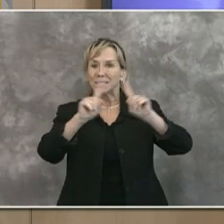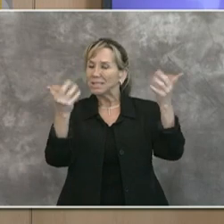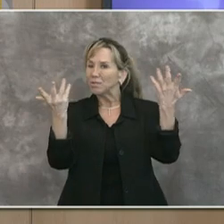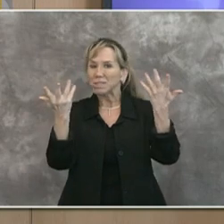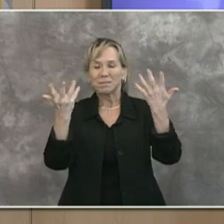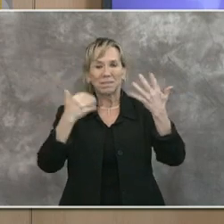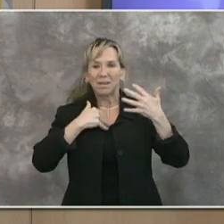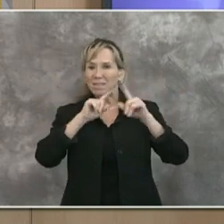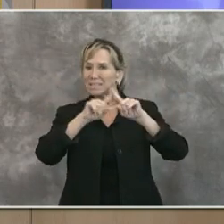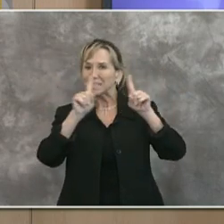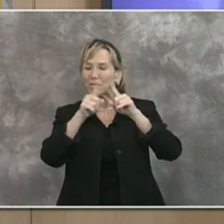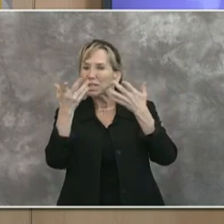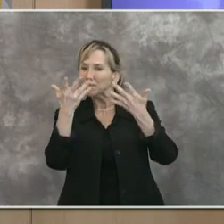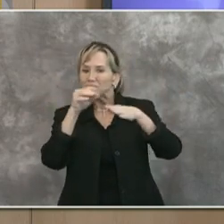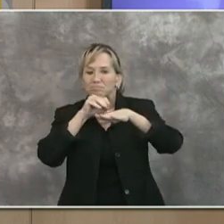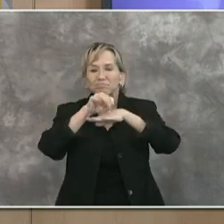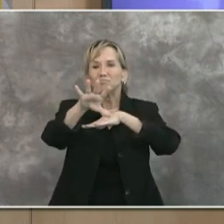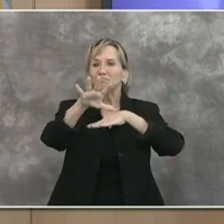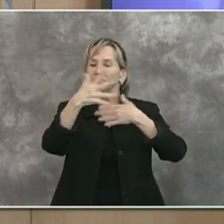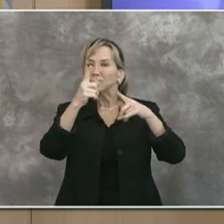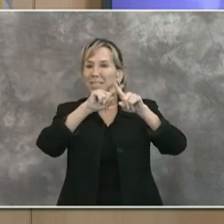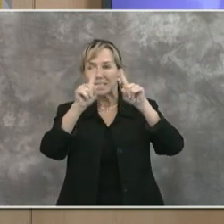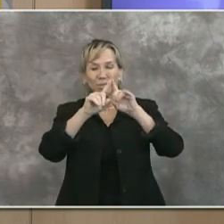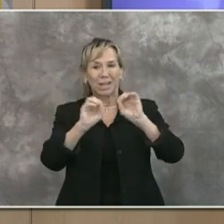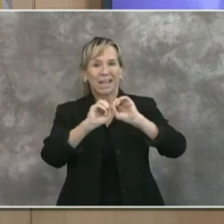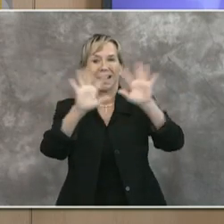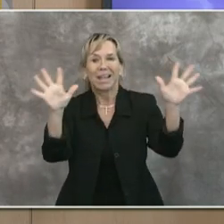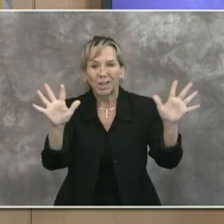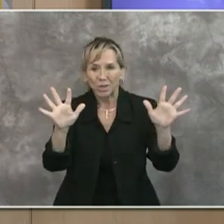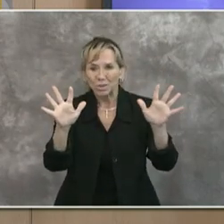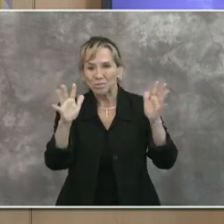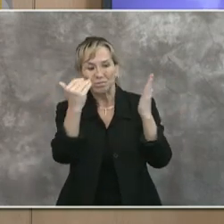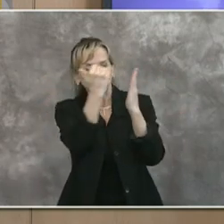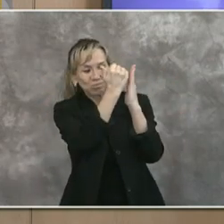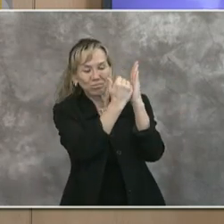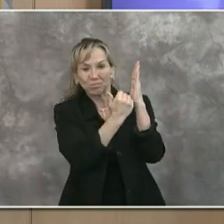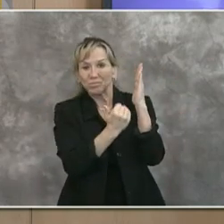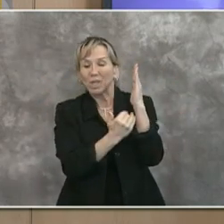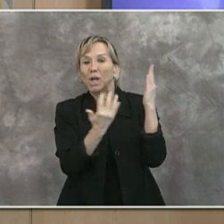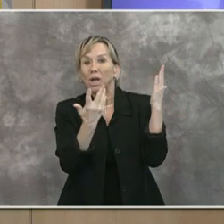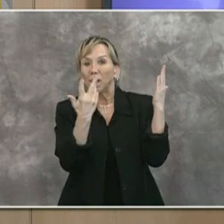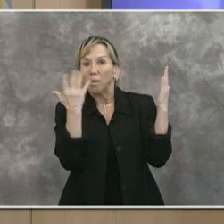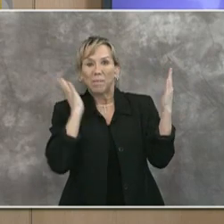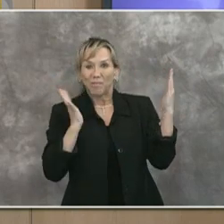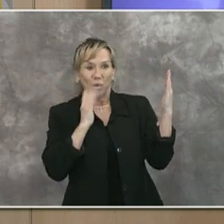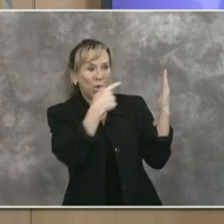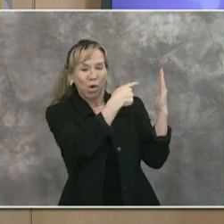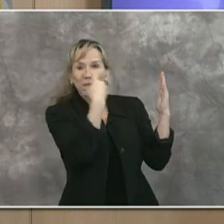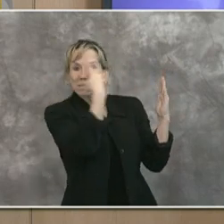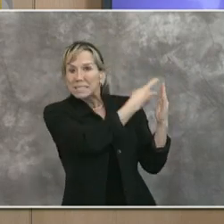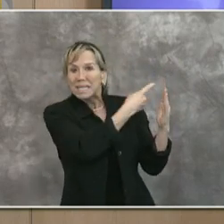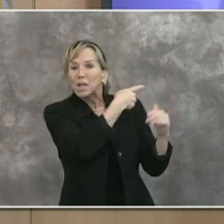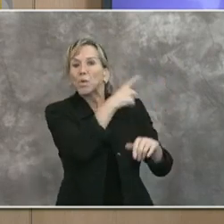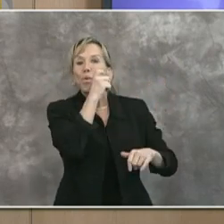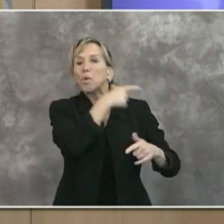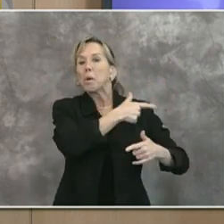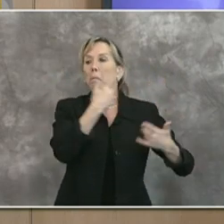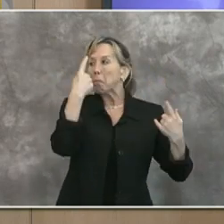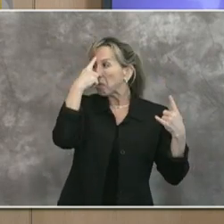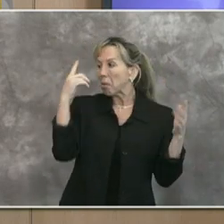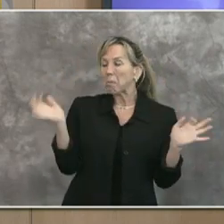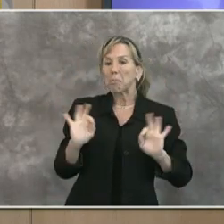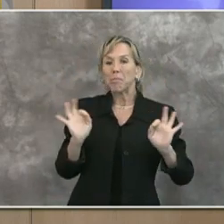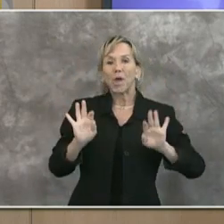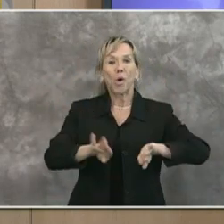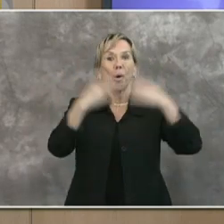cautionary tales. There are a lot of very clear warnings about entities that came out too rapidly, about folks who thought that we were out